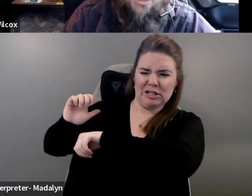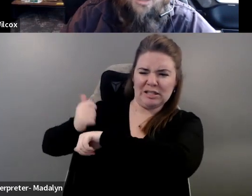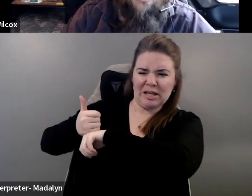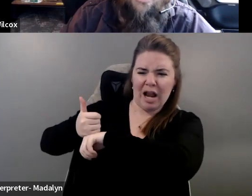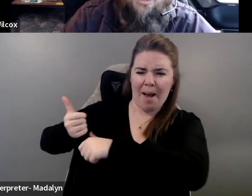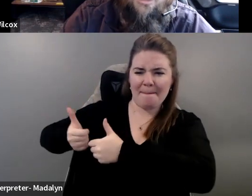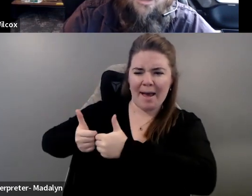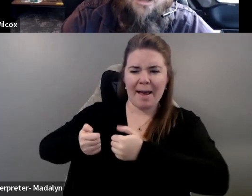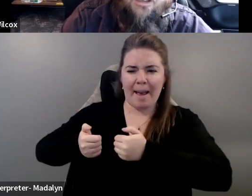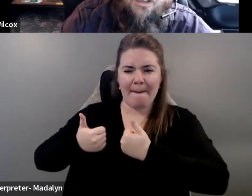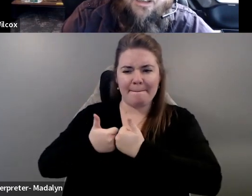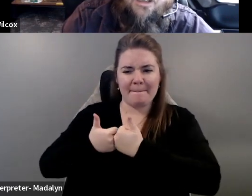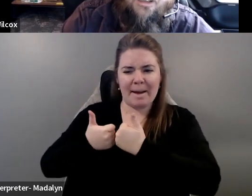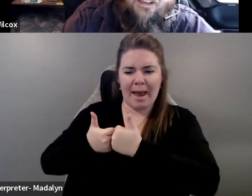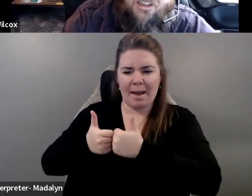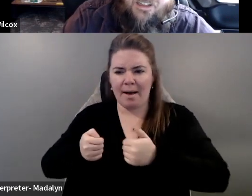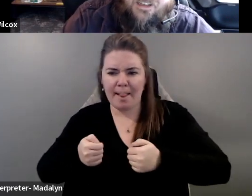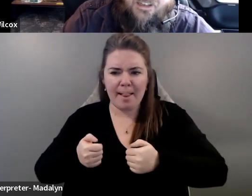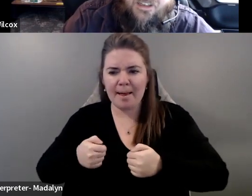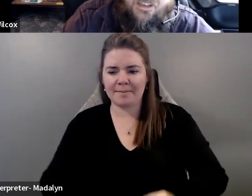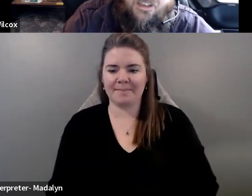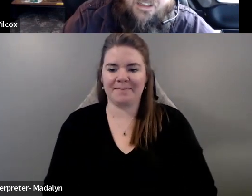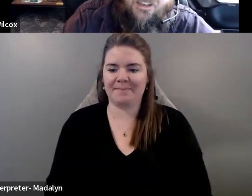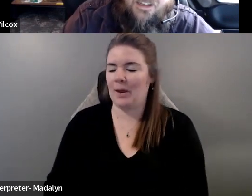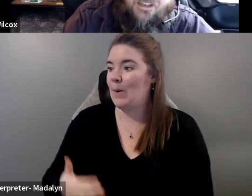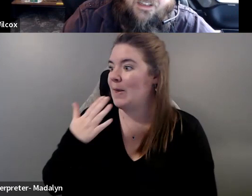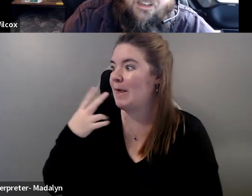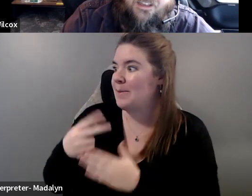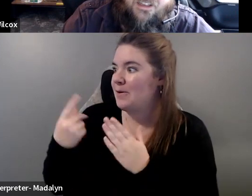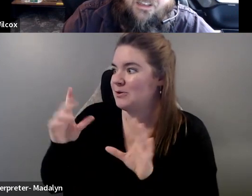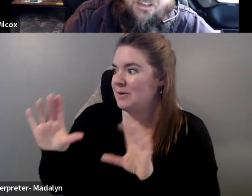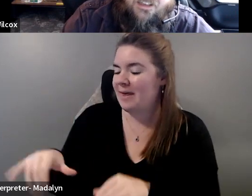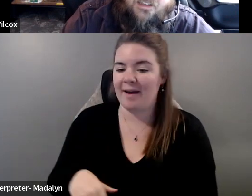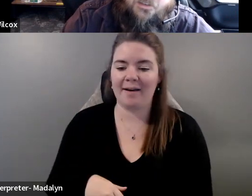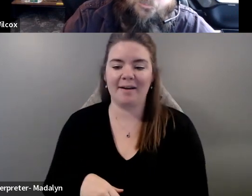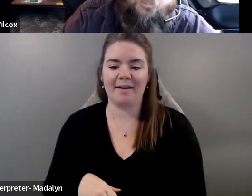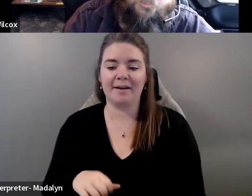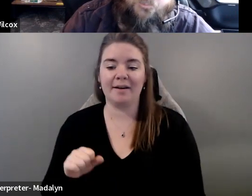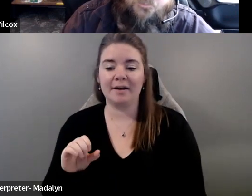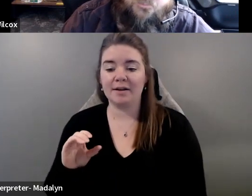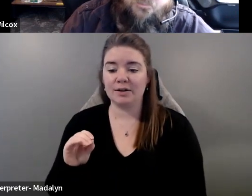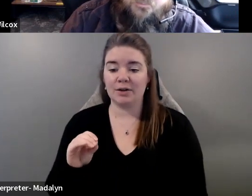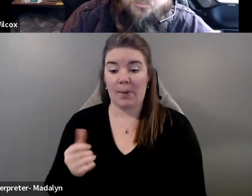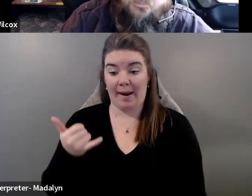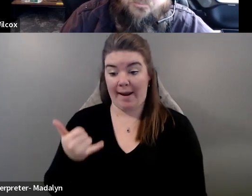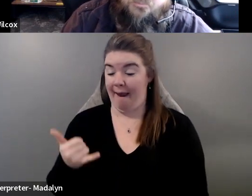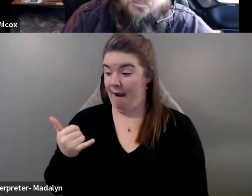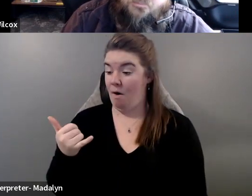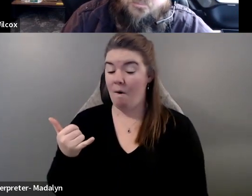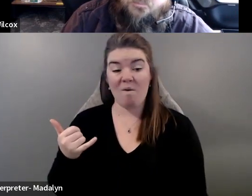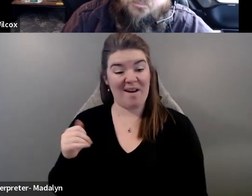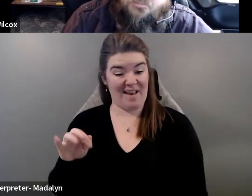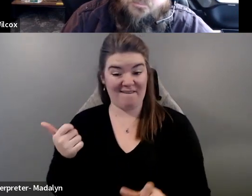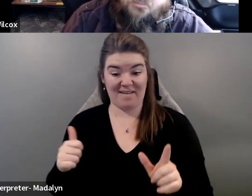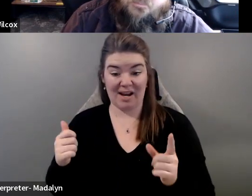such. Thank you both for doing that. So this is one point in time that if folks have any questions